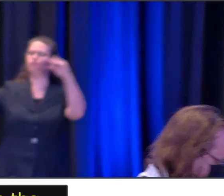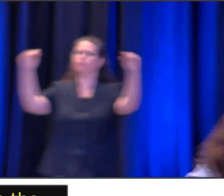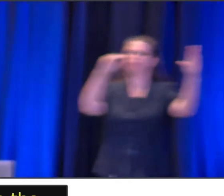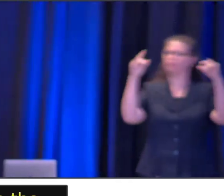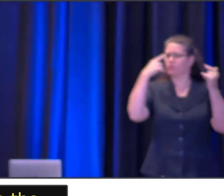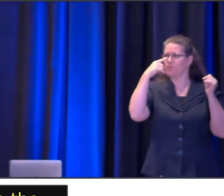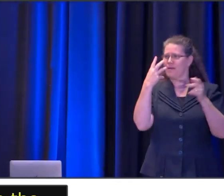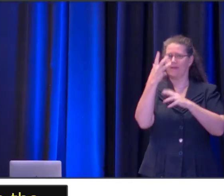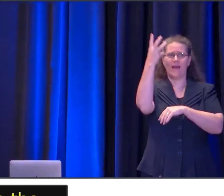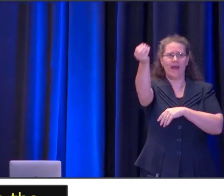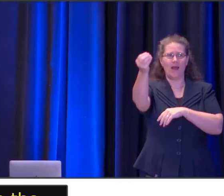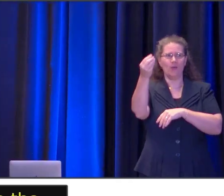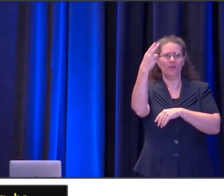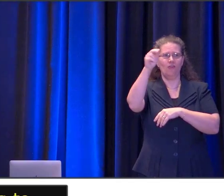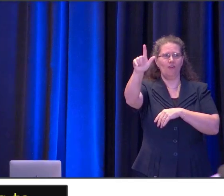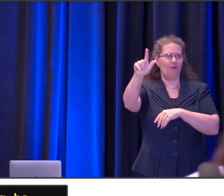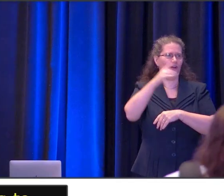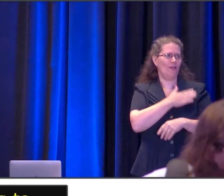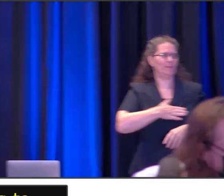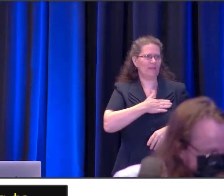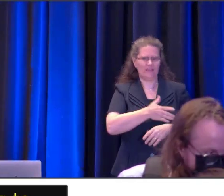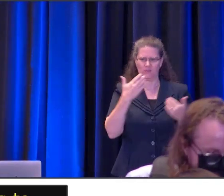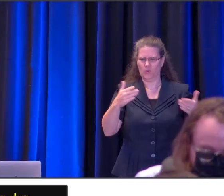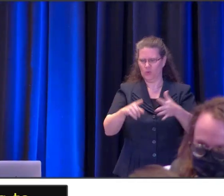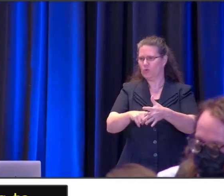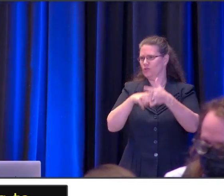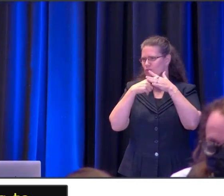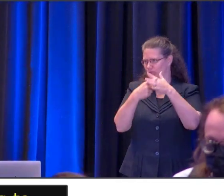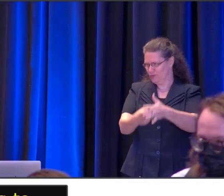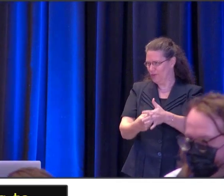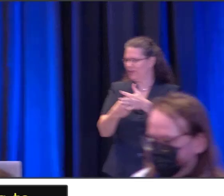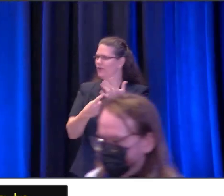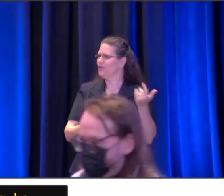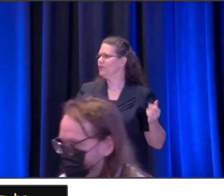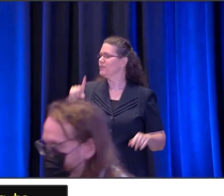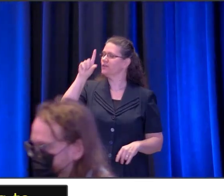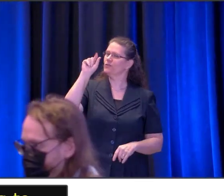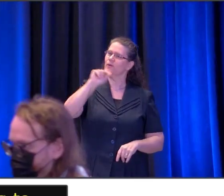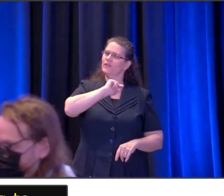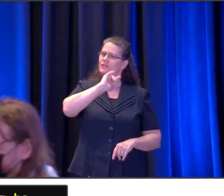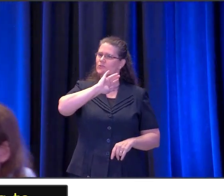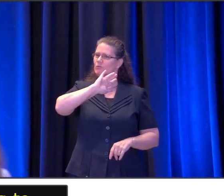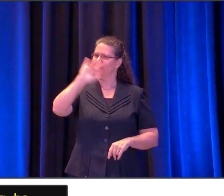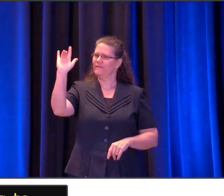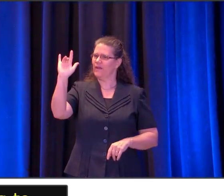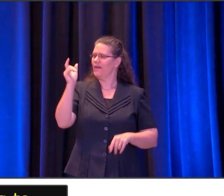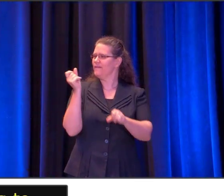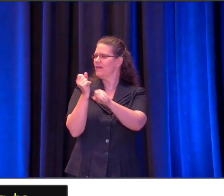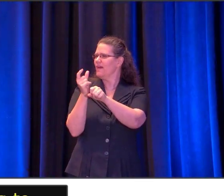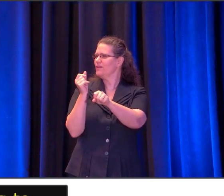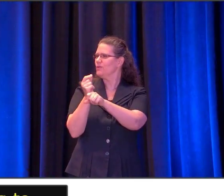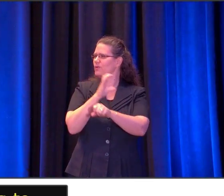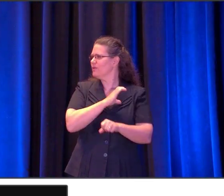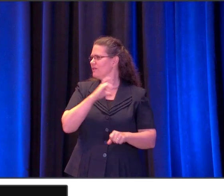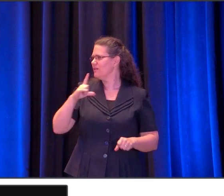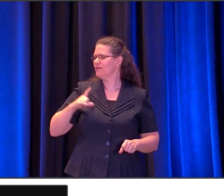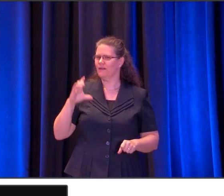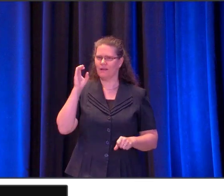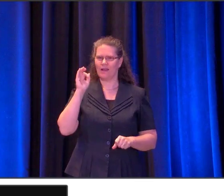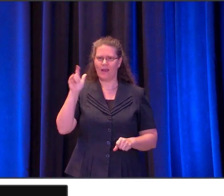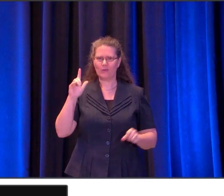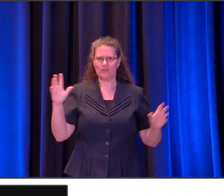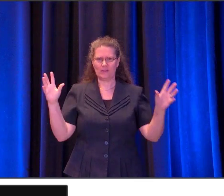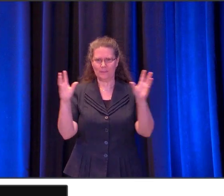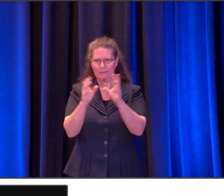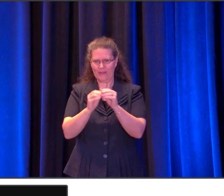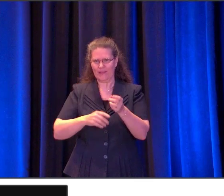Thank you as we begin our 2025 annual council meeting. My